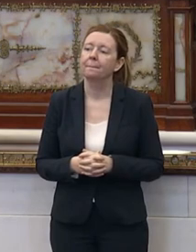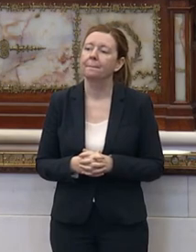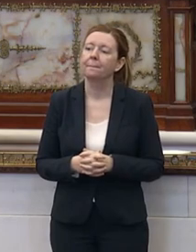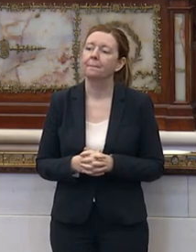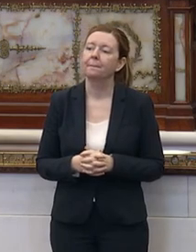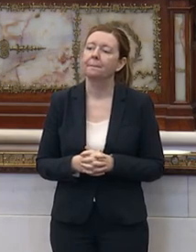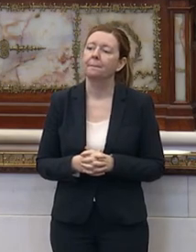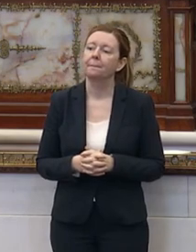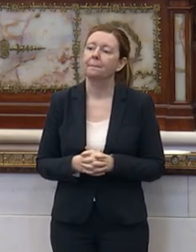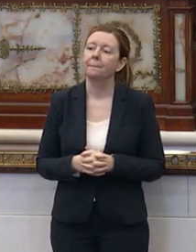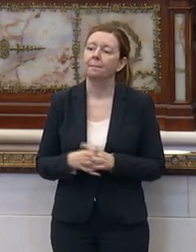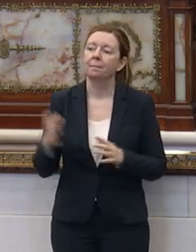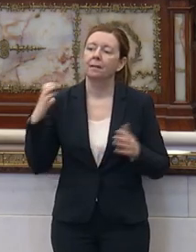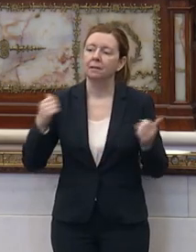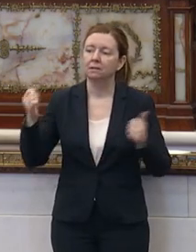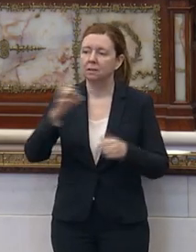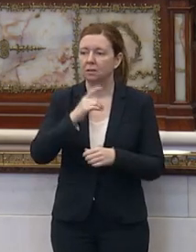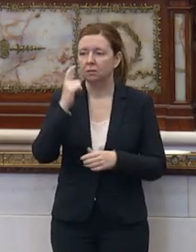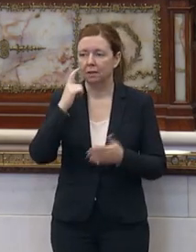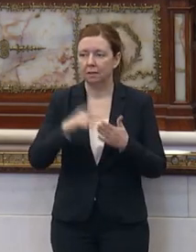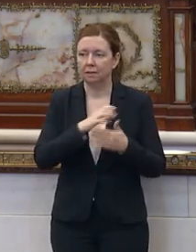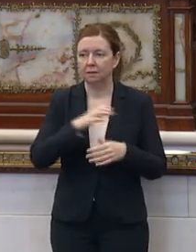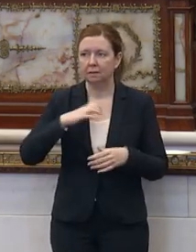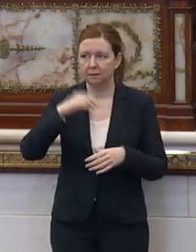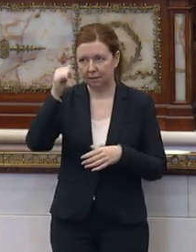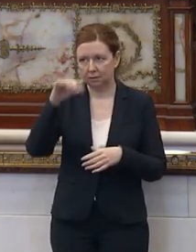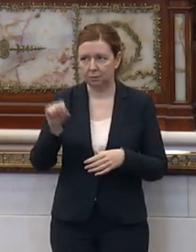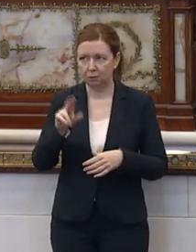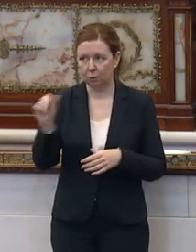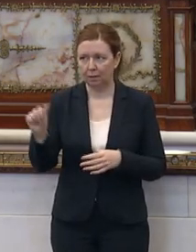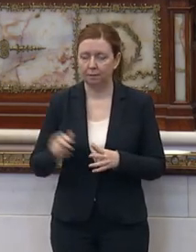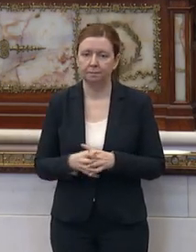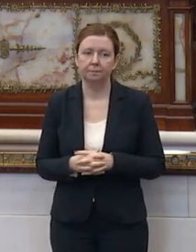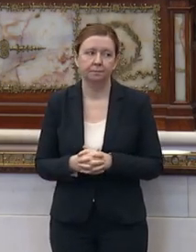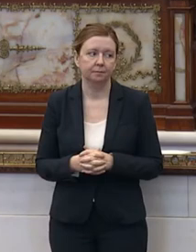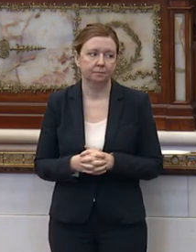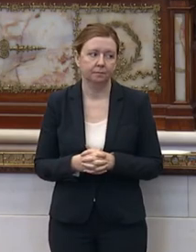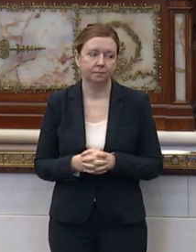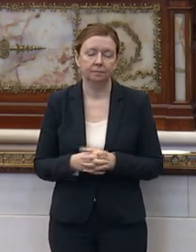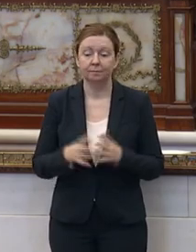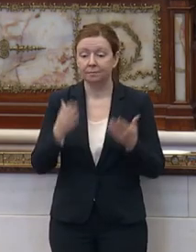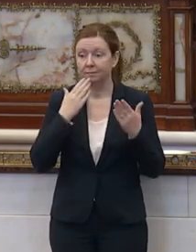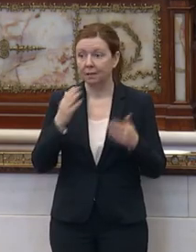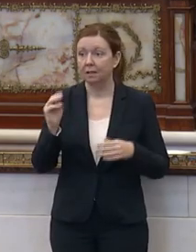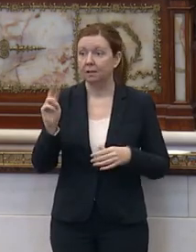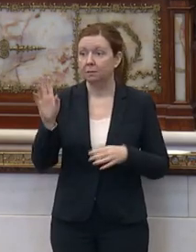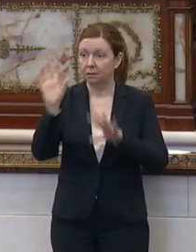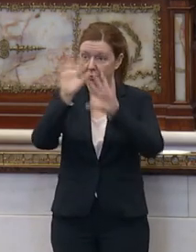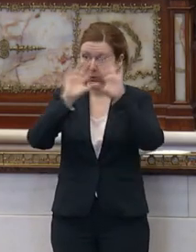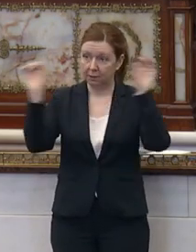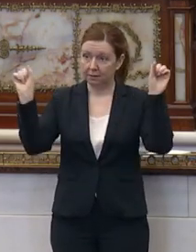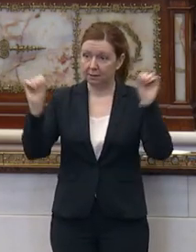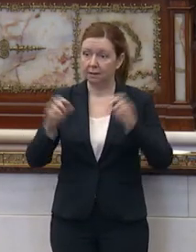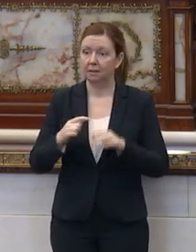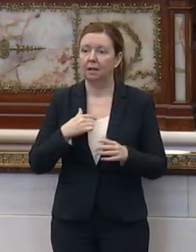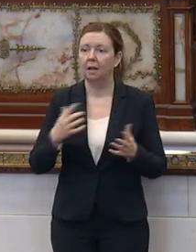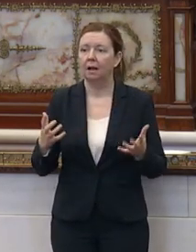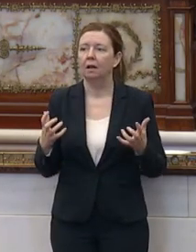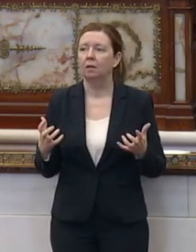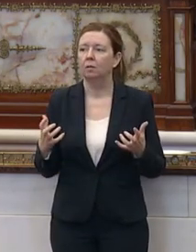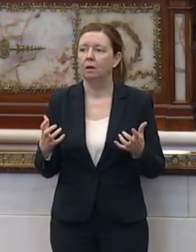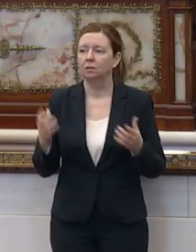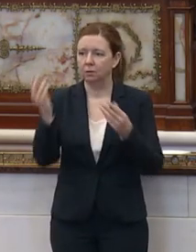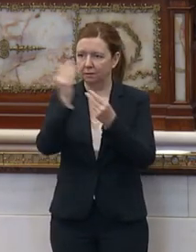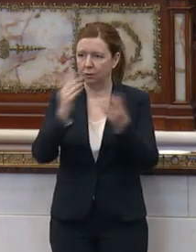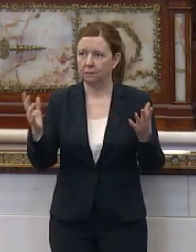much. Chair recognizes Councilman Squilla. Thank you, Mr. President. I just want to inform